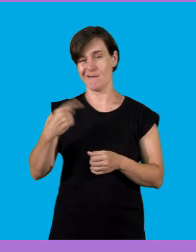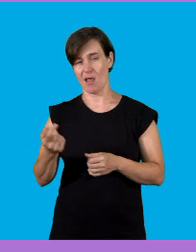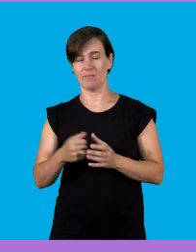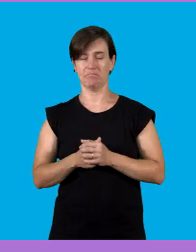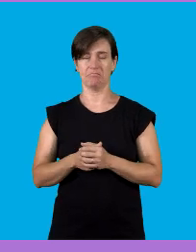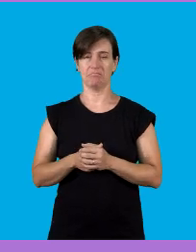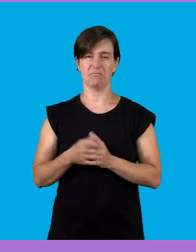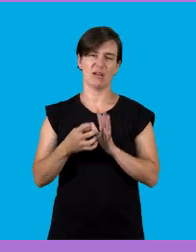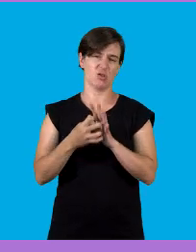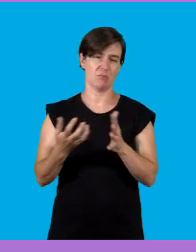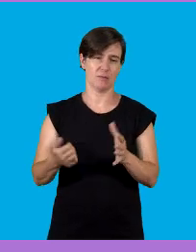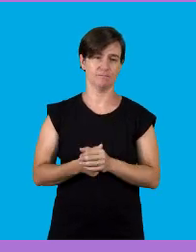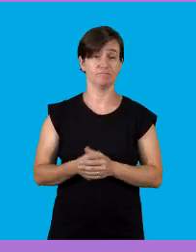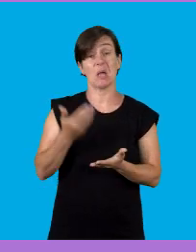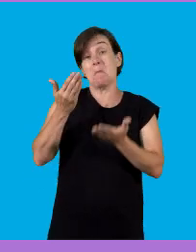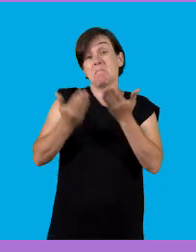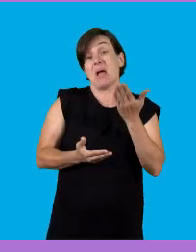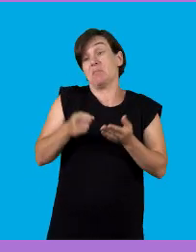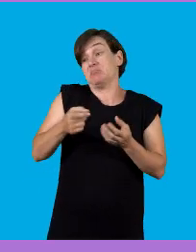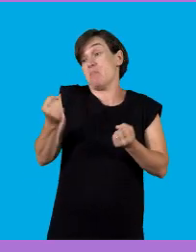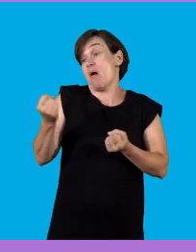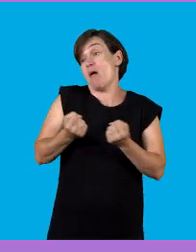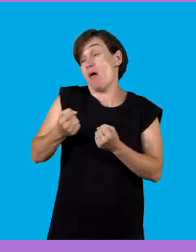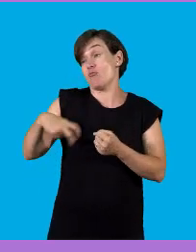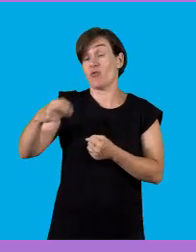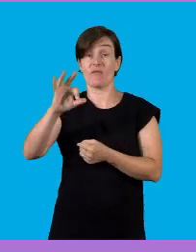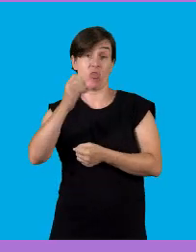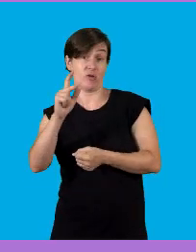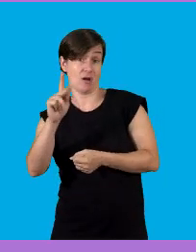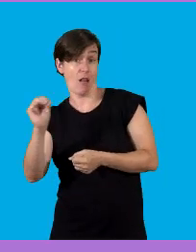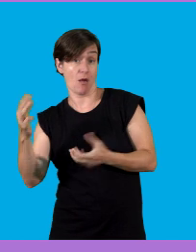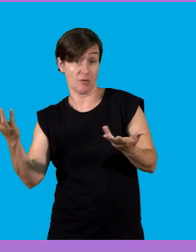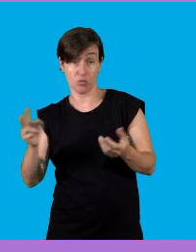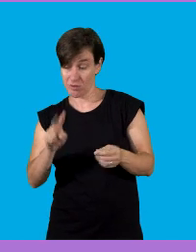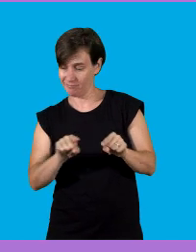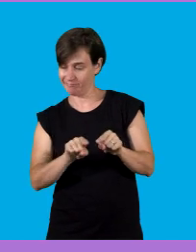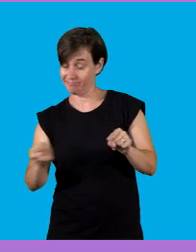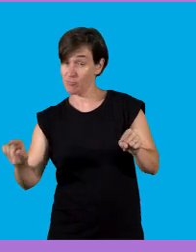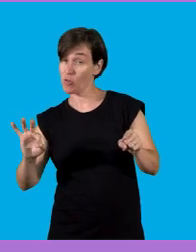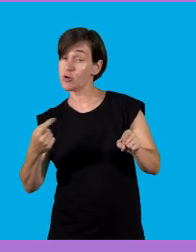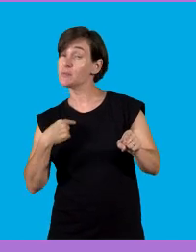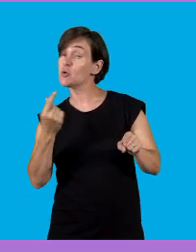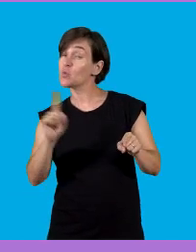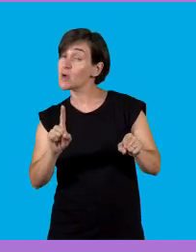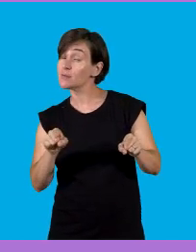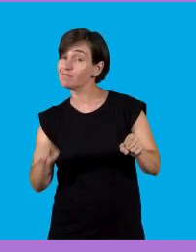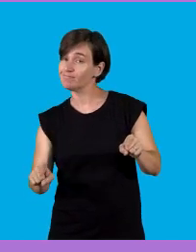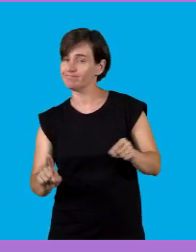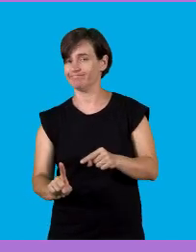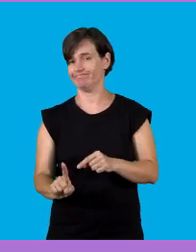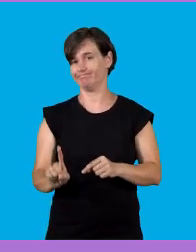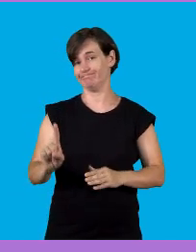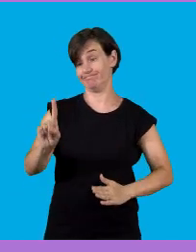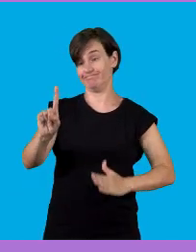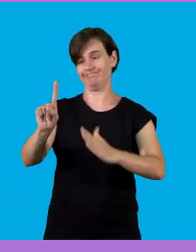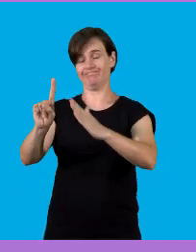If you look, let's say for example, this car traveled 30 kilometers, right? A quick one, there's 30 kilometers. What will I do now? From here,